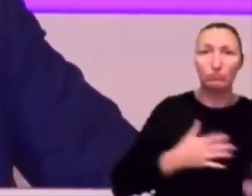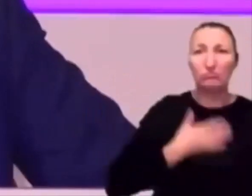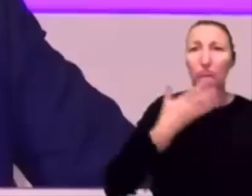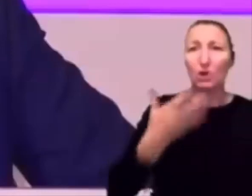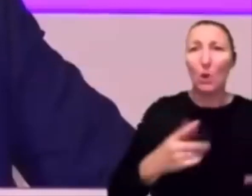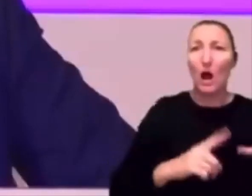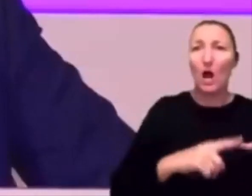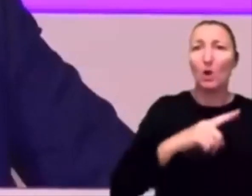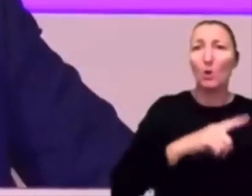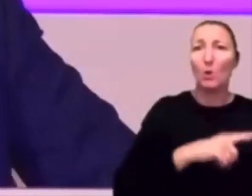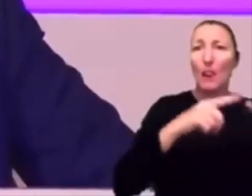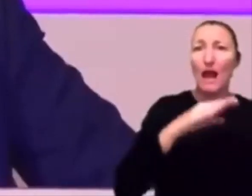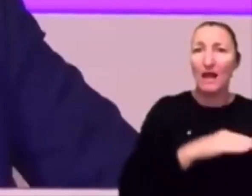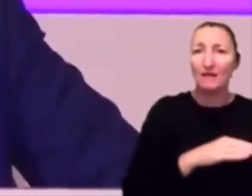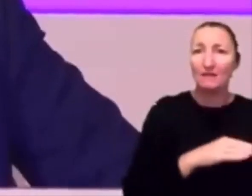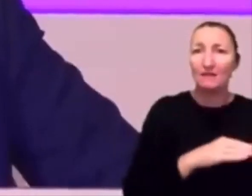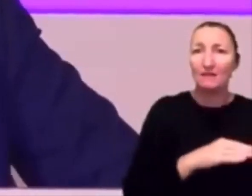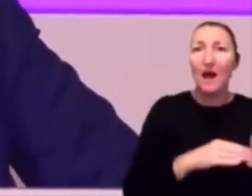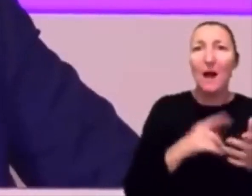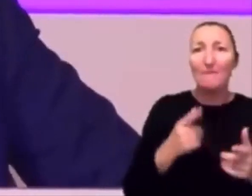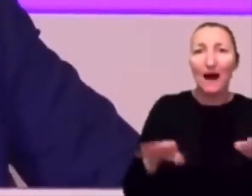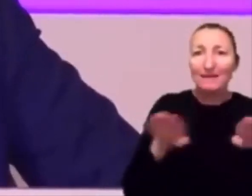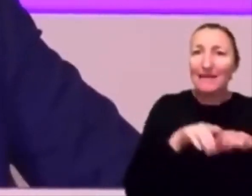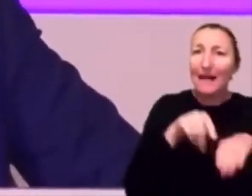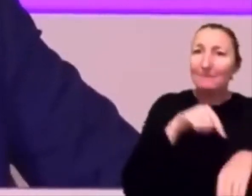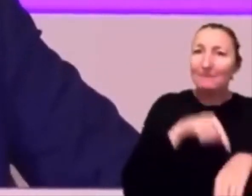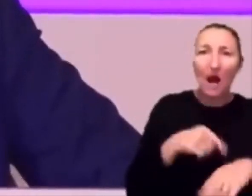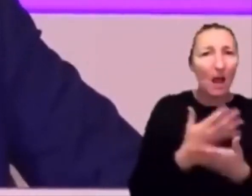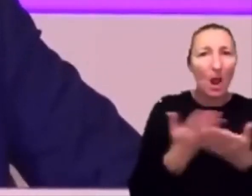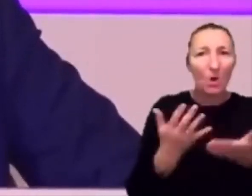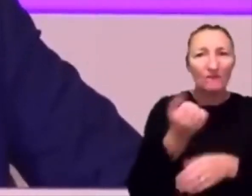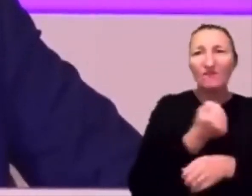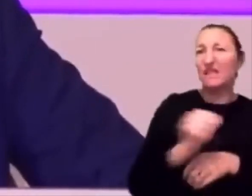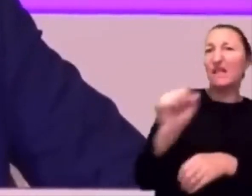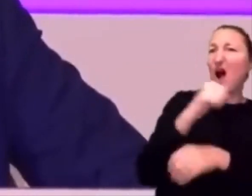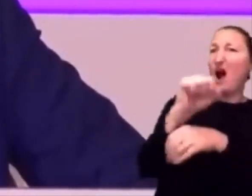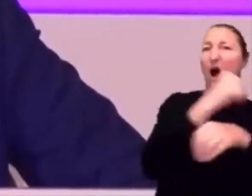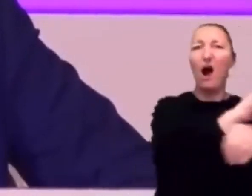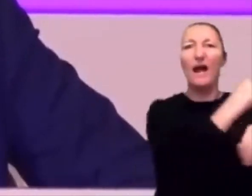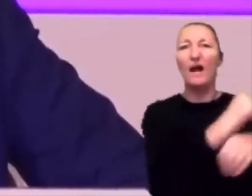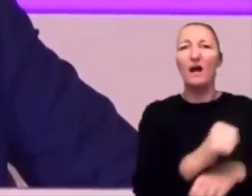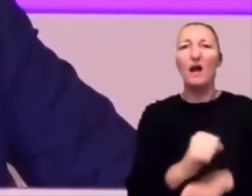COVID deniers. You're in coalition. You may not like it.